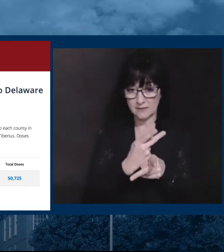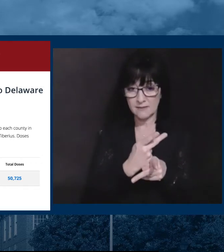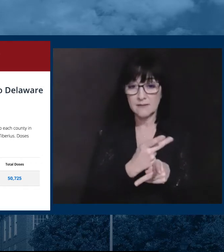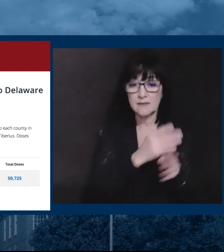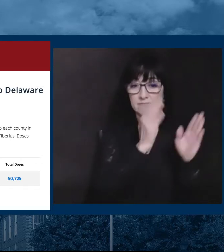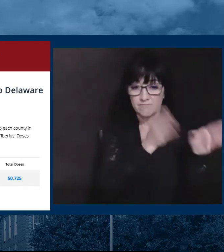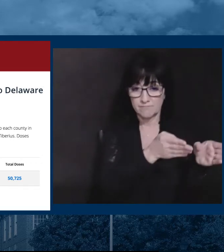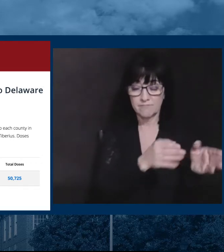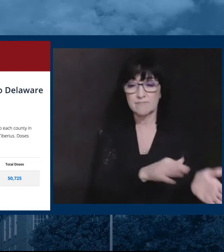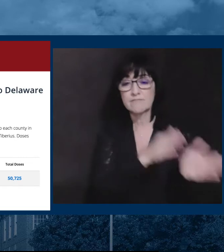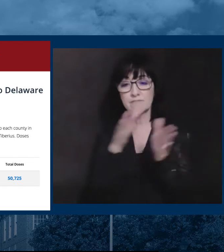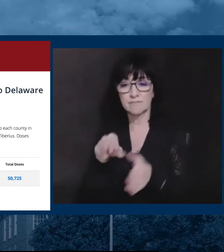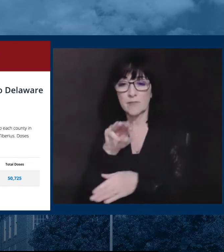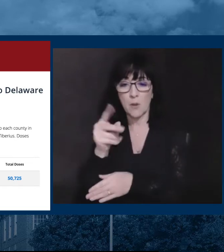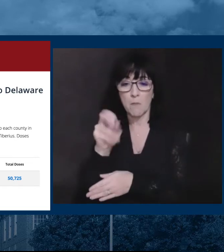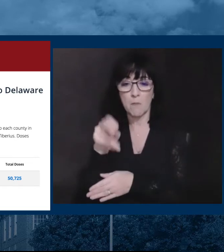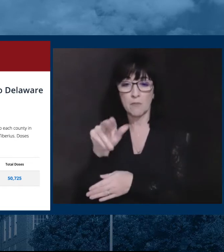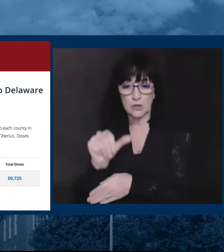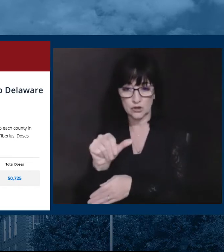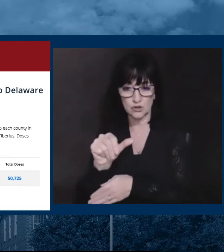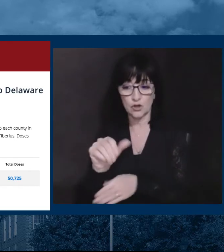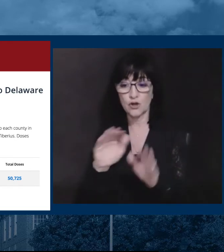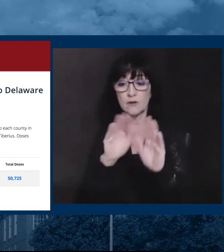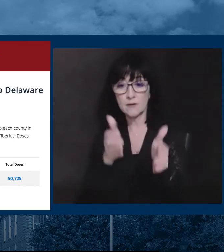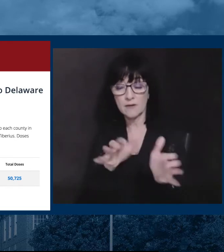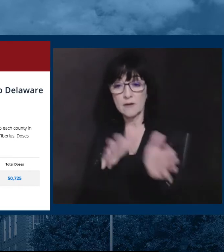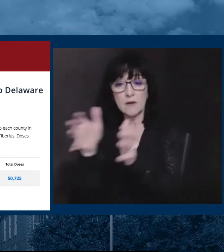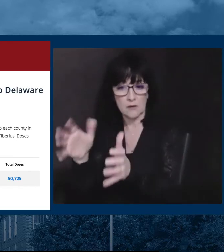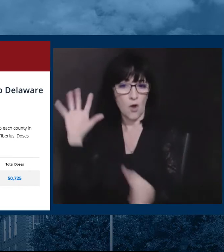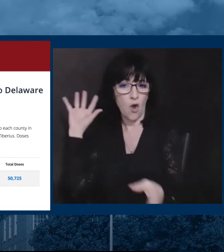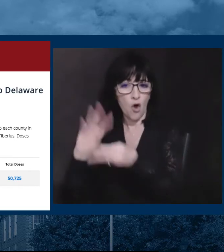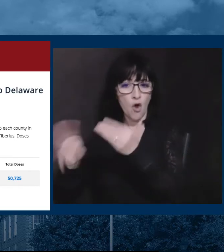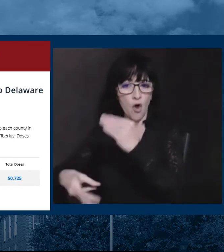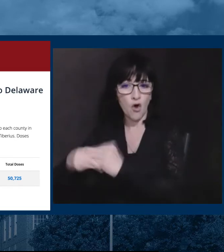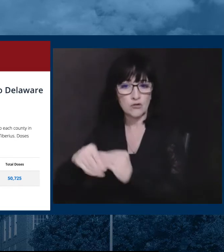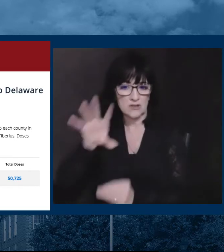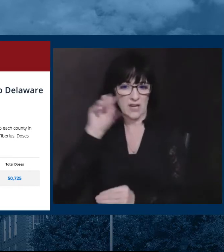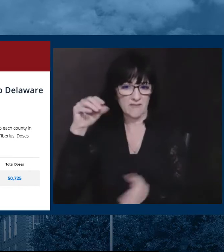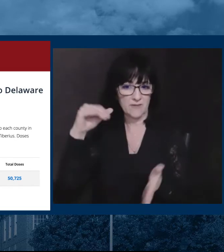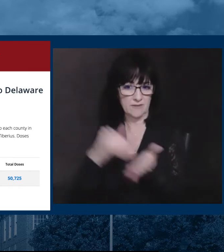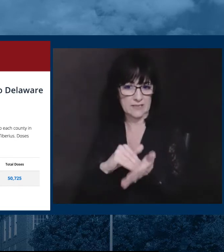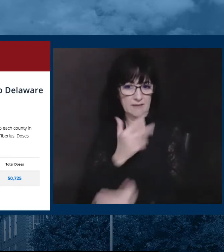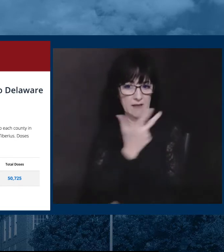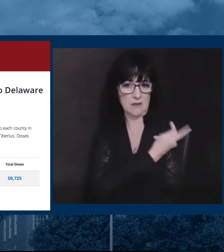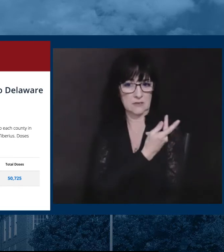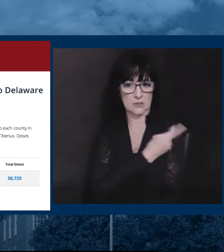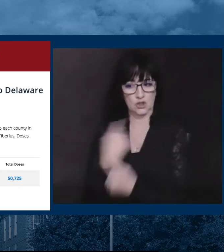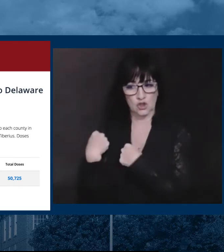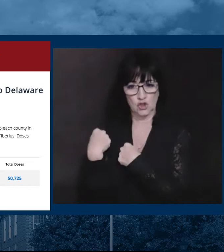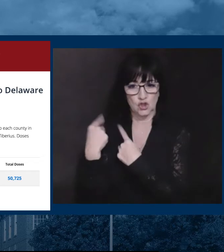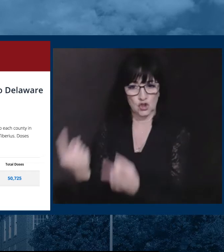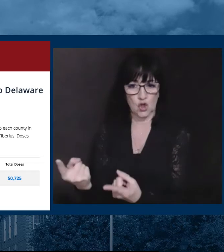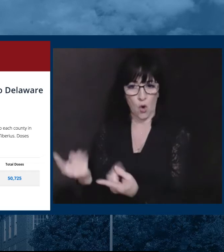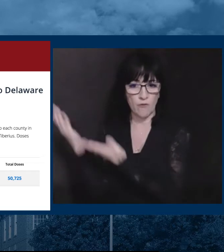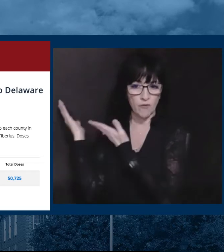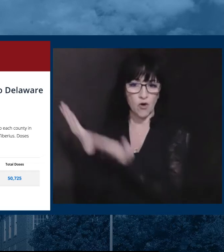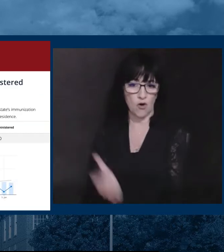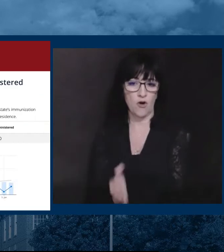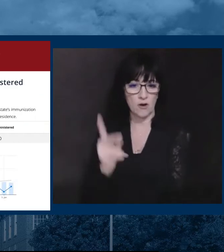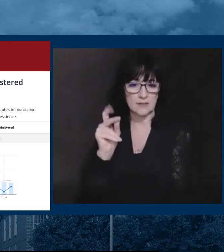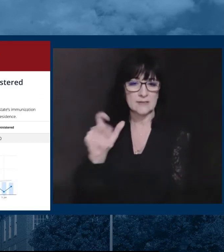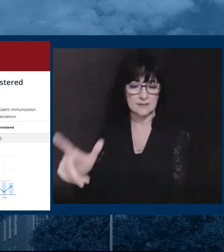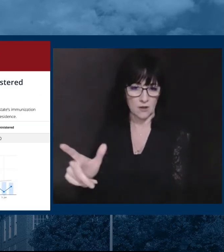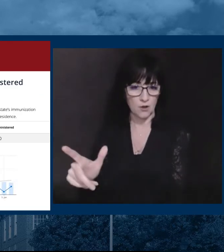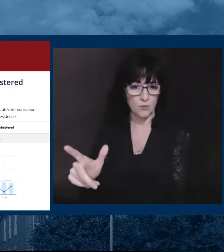we have 50,000 doses that we have received in the state of Delaware already. And on the next